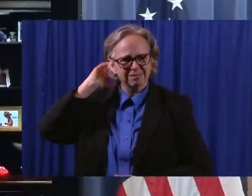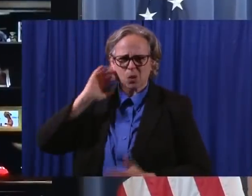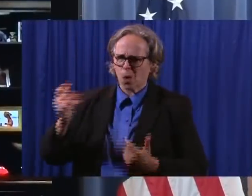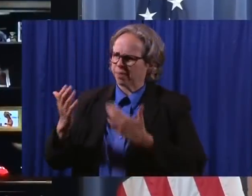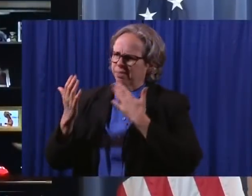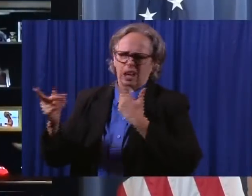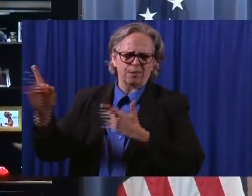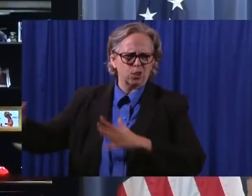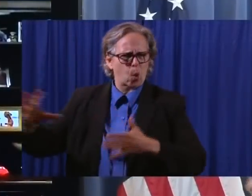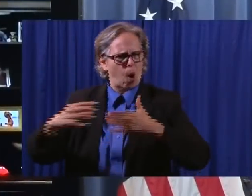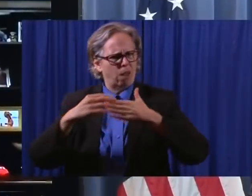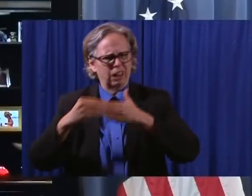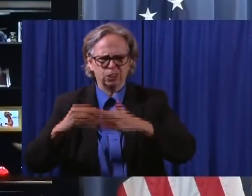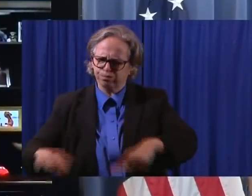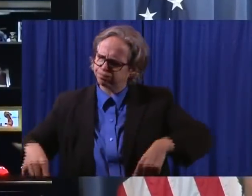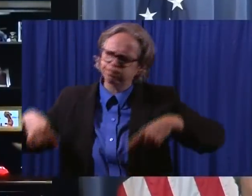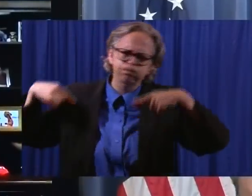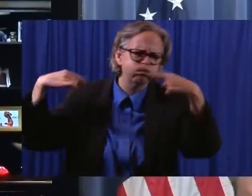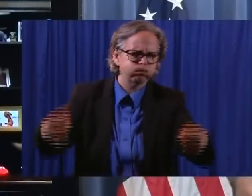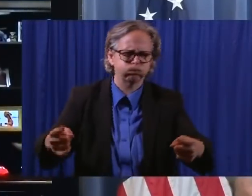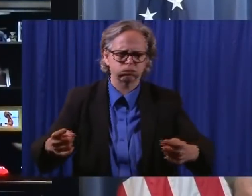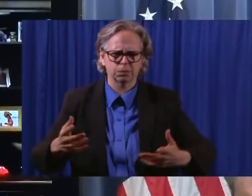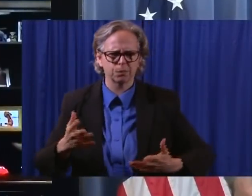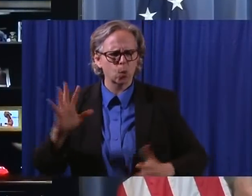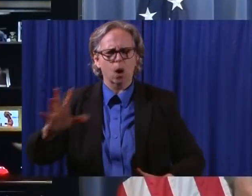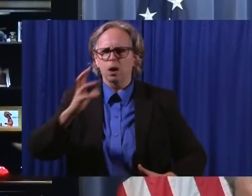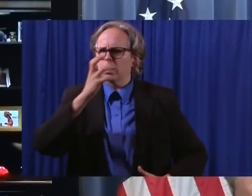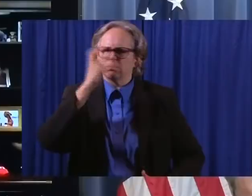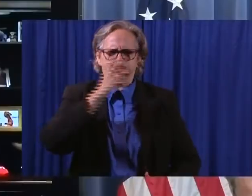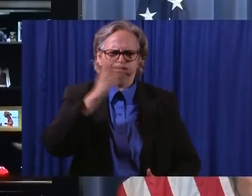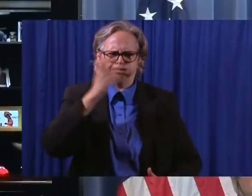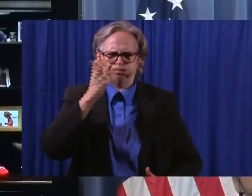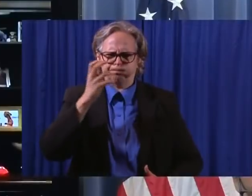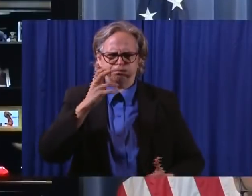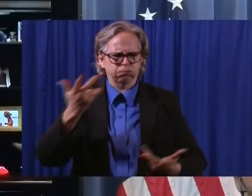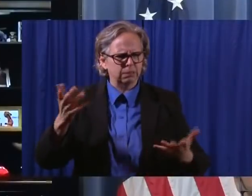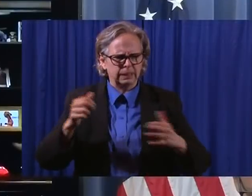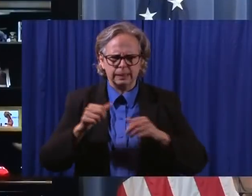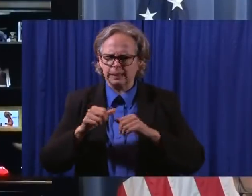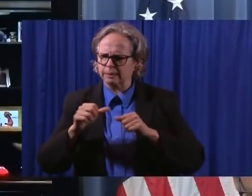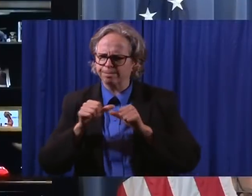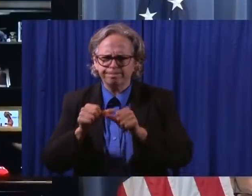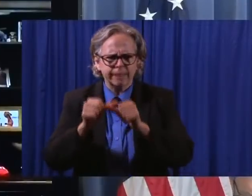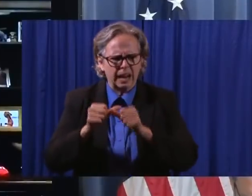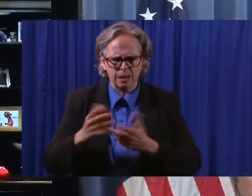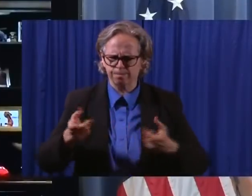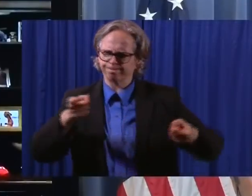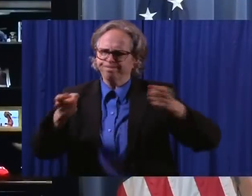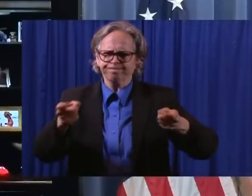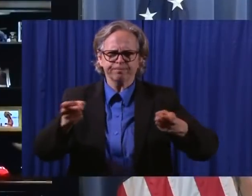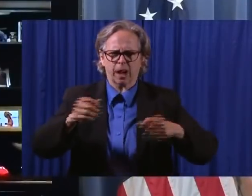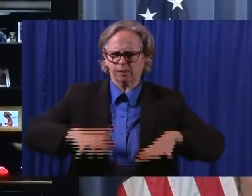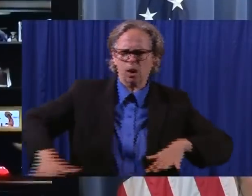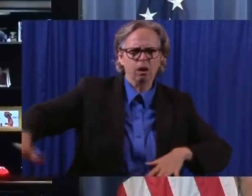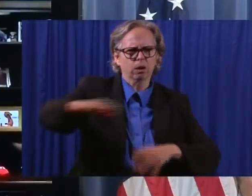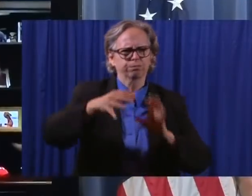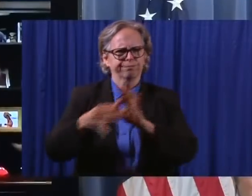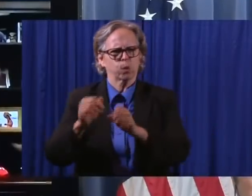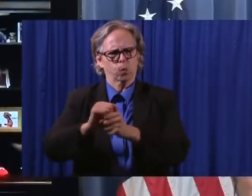leadership and your remarkable steady hand through this pandemic. It's really been phenomenal. You know, after the